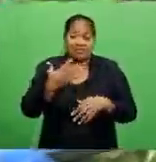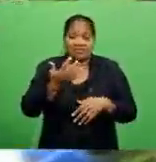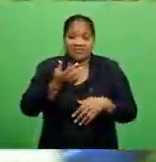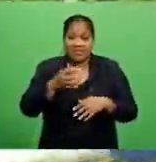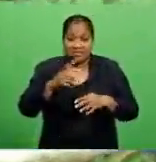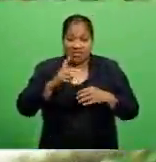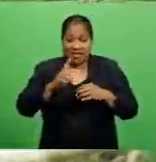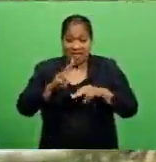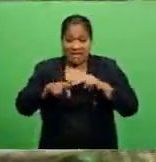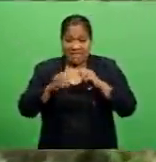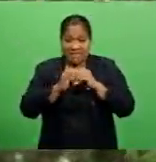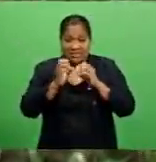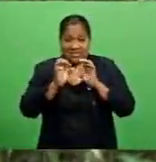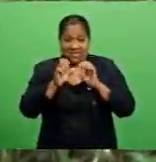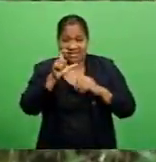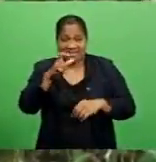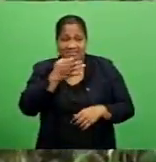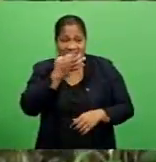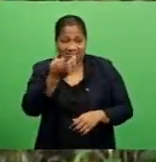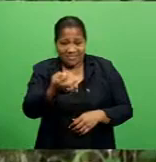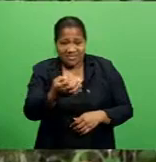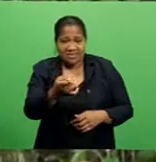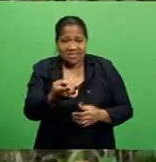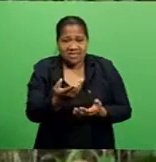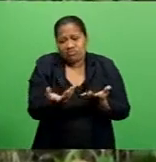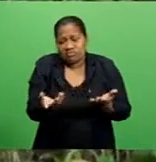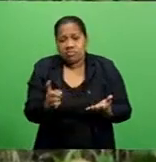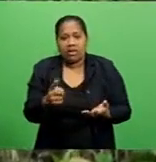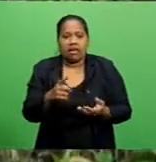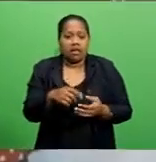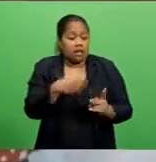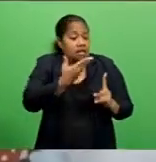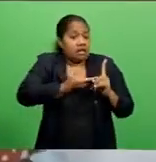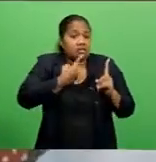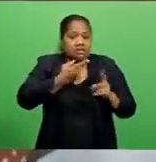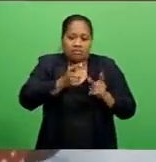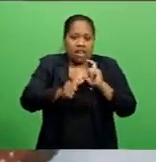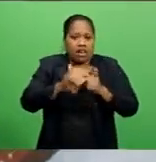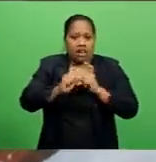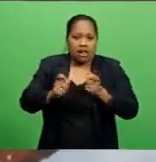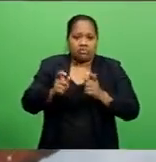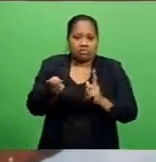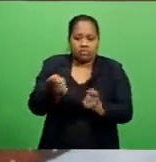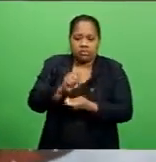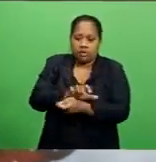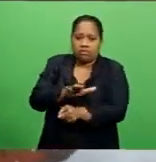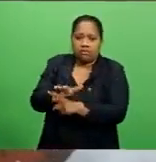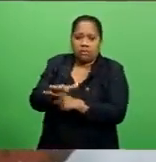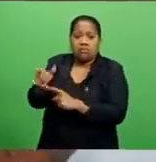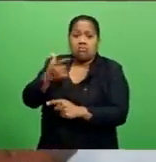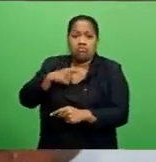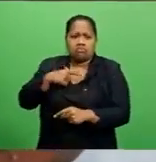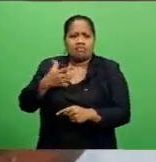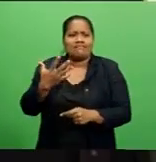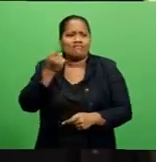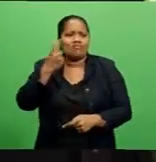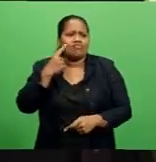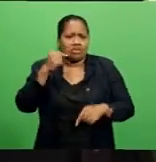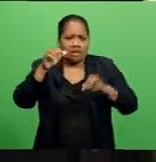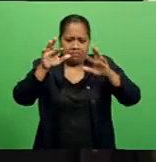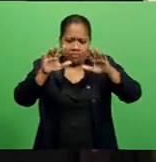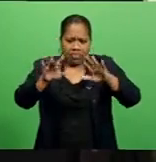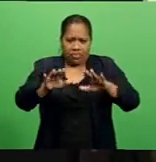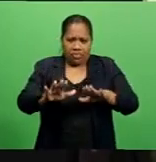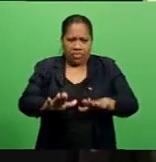News, Albertson adds climate change is to blame, causing low water levels in reservoirs. For Merefusifala in